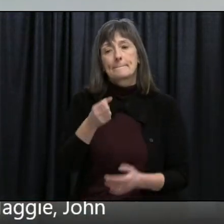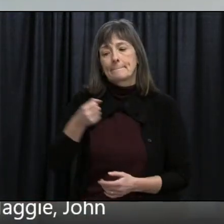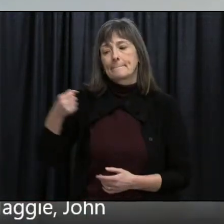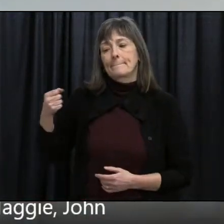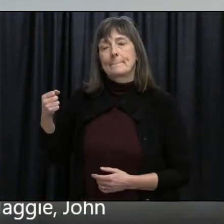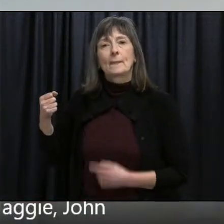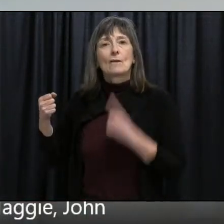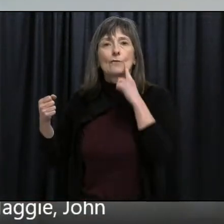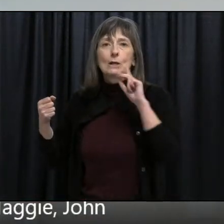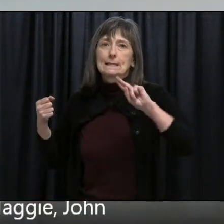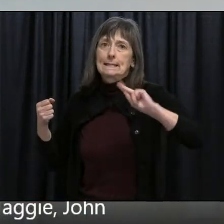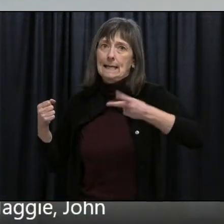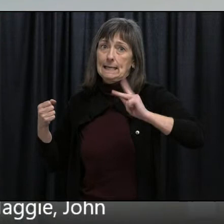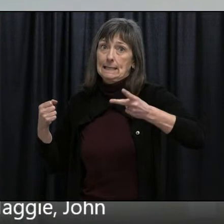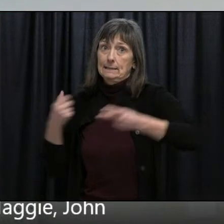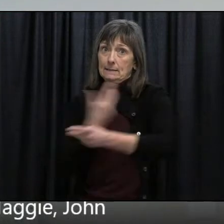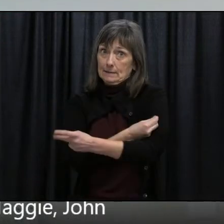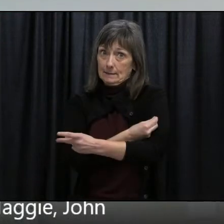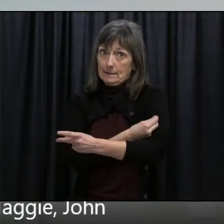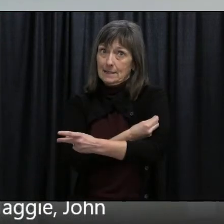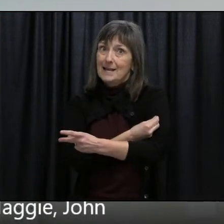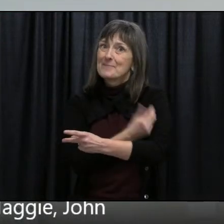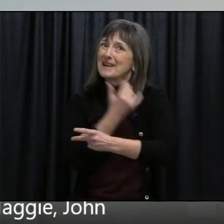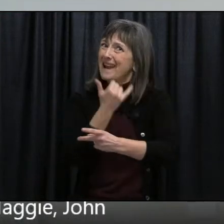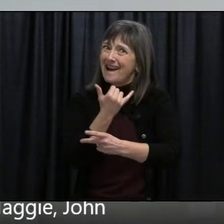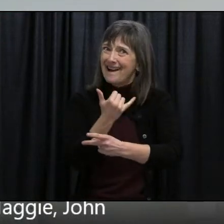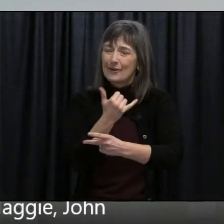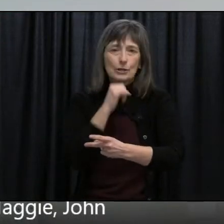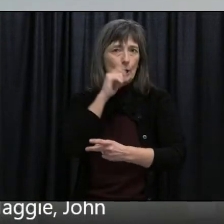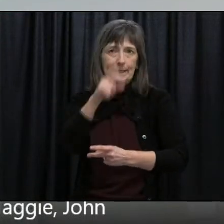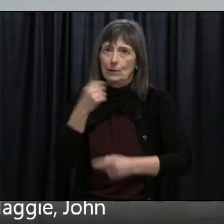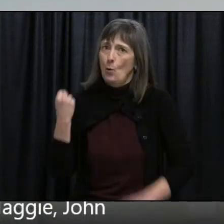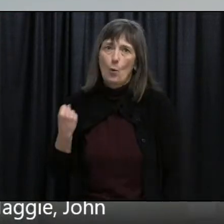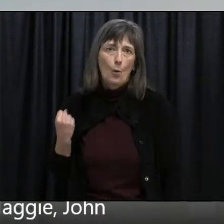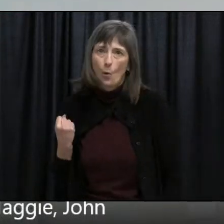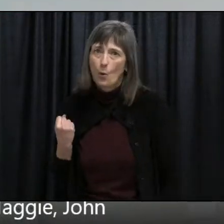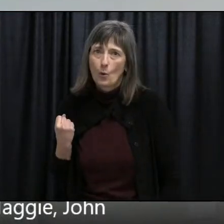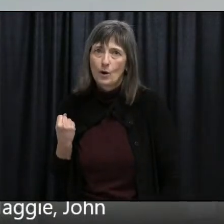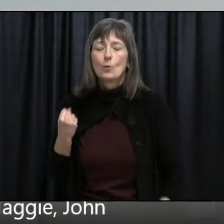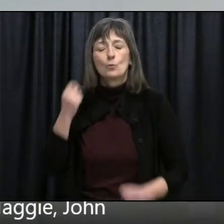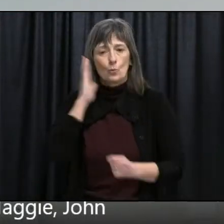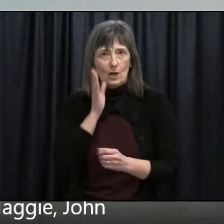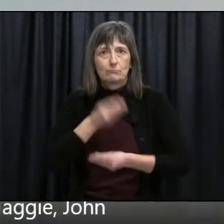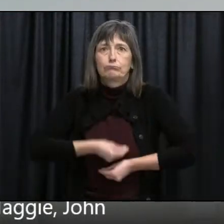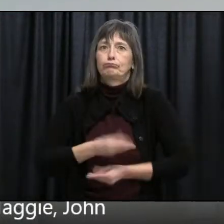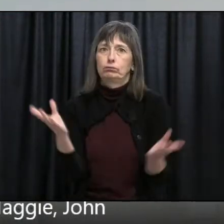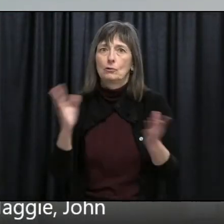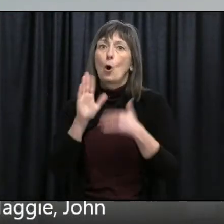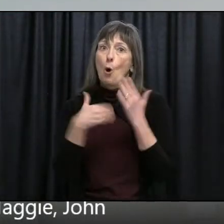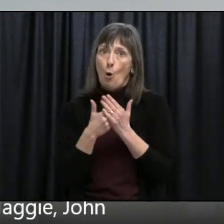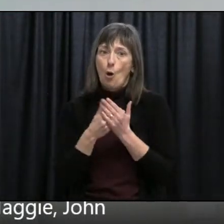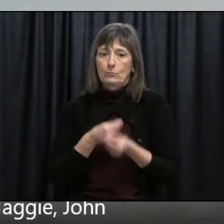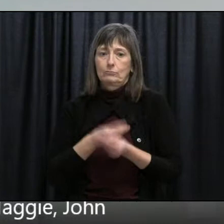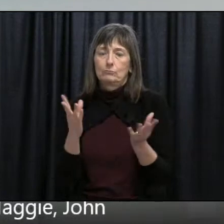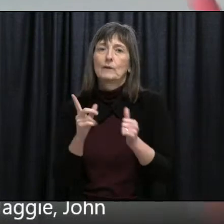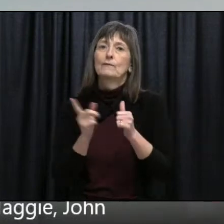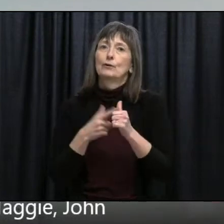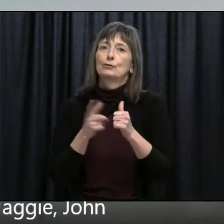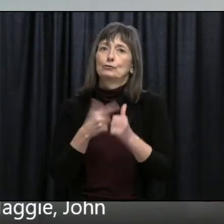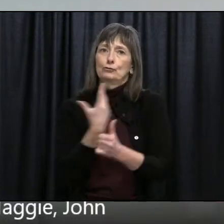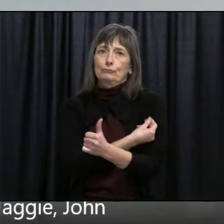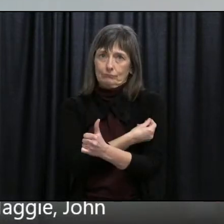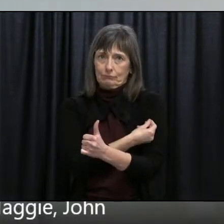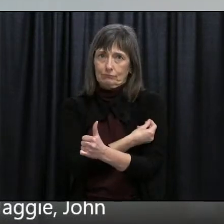second doses. Now those will be freed up for